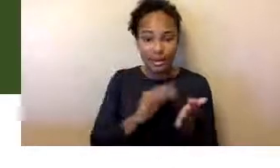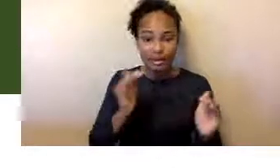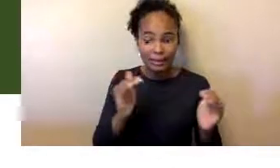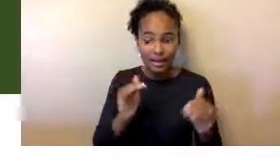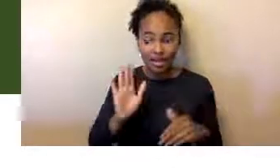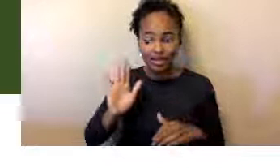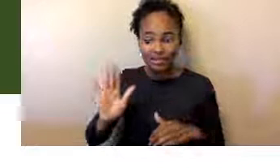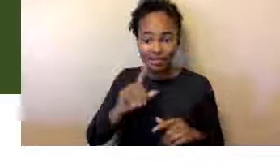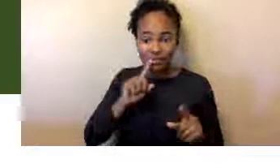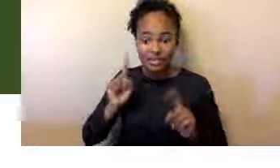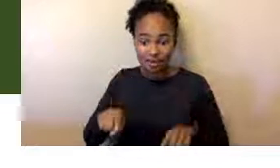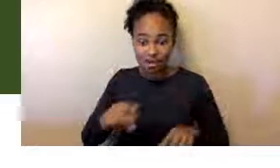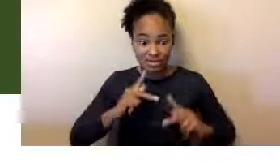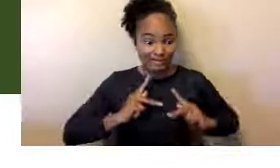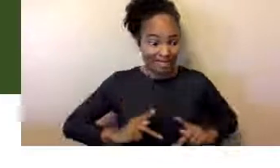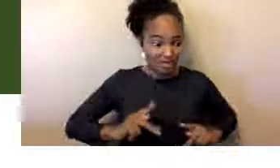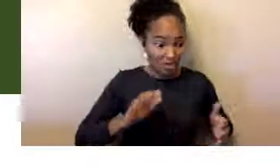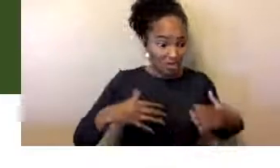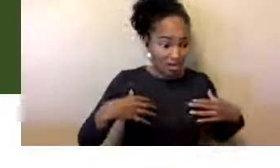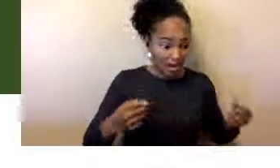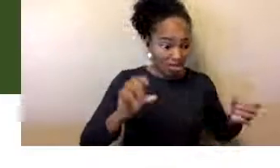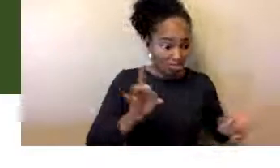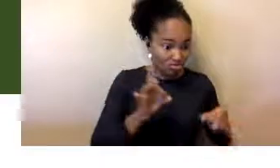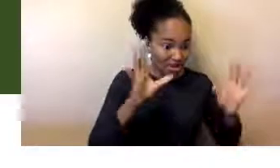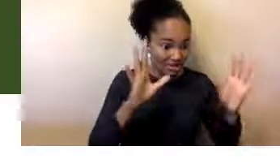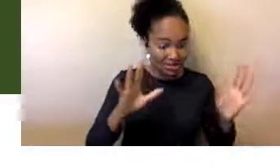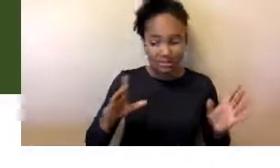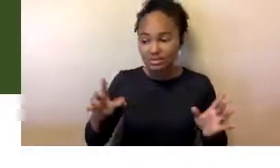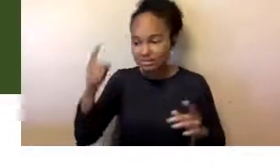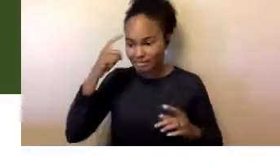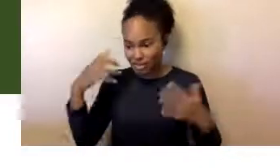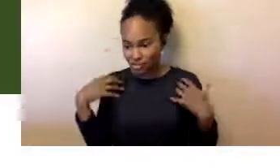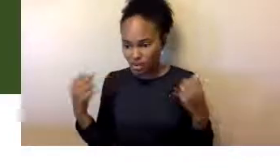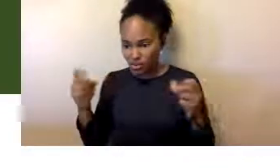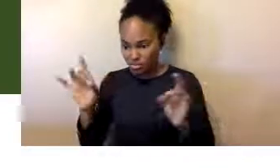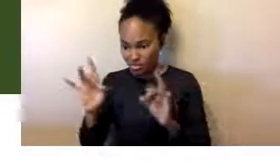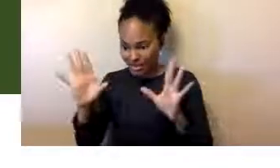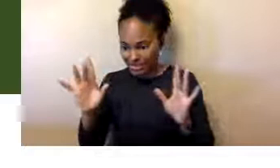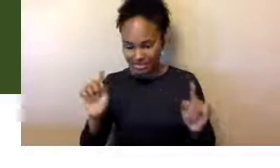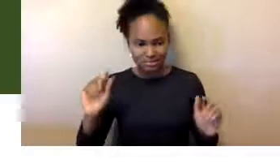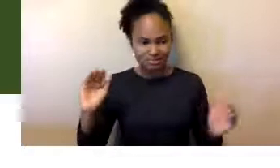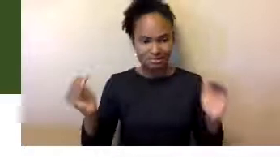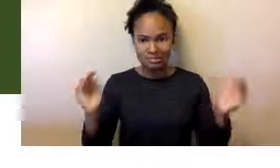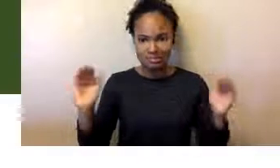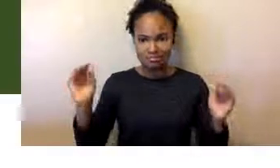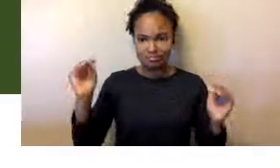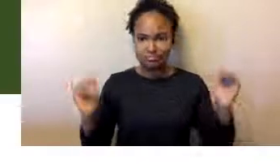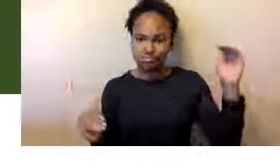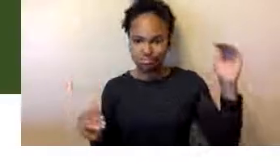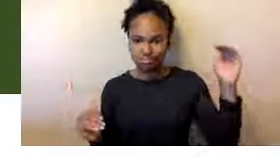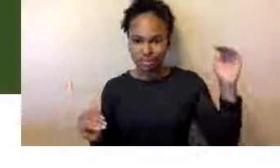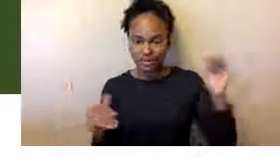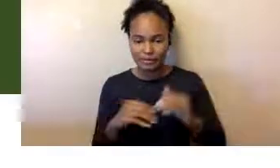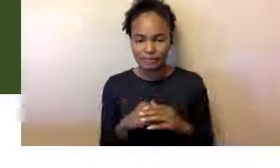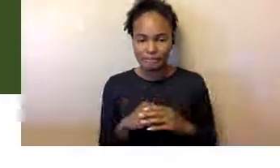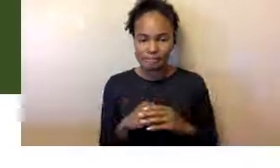health crises, we can see there's an unequal benefit there in the emergency response system